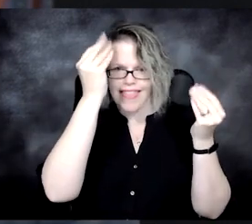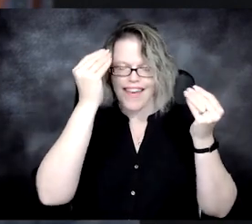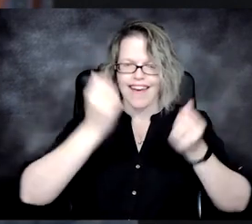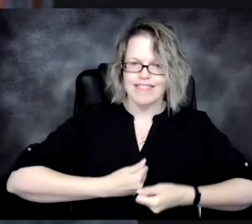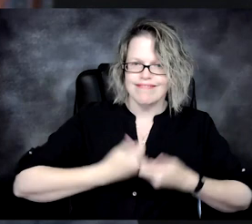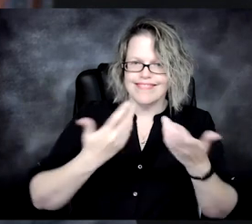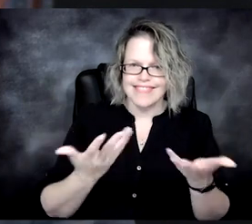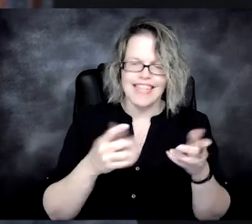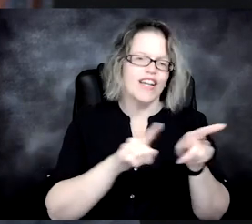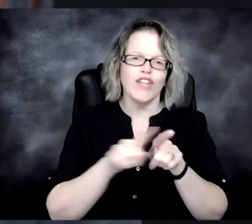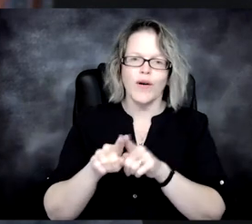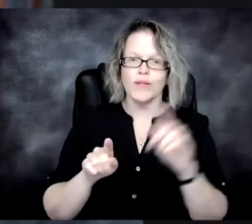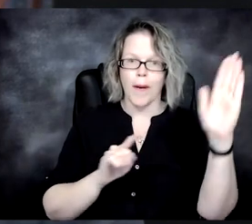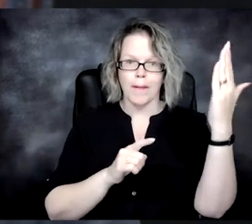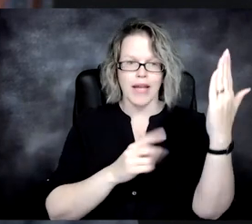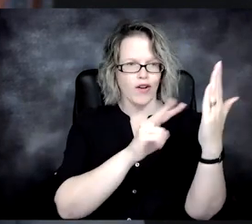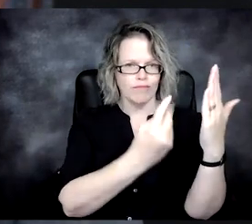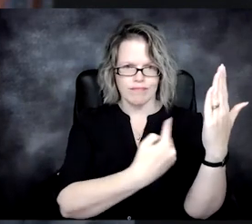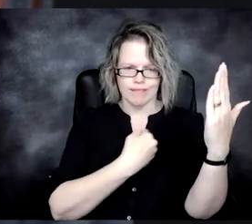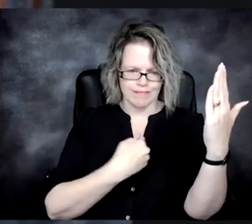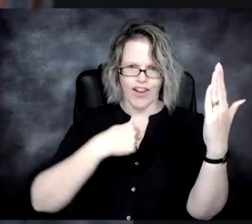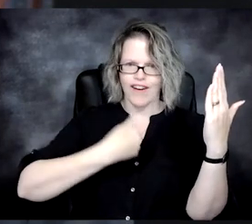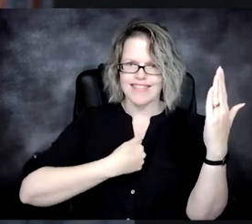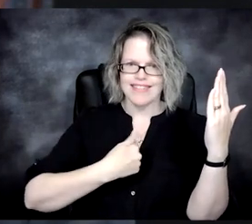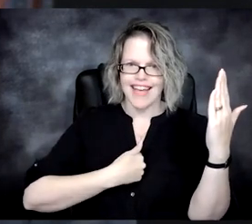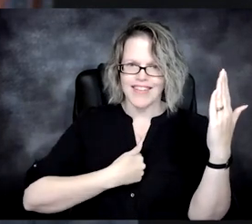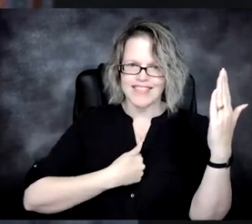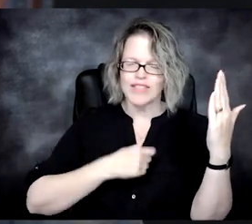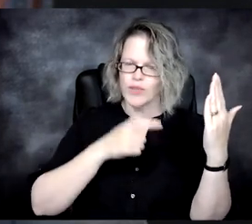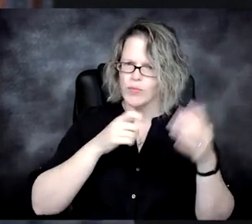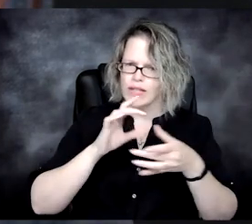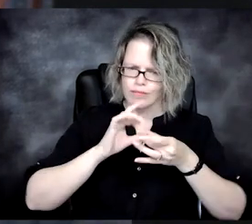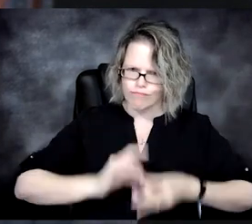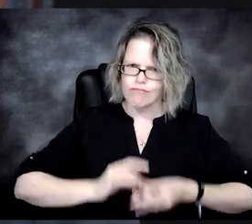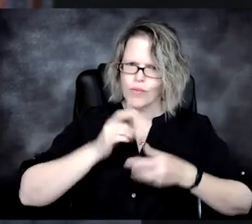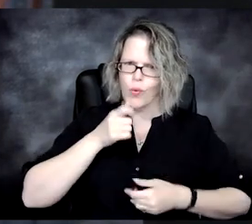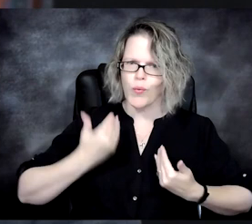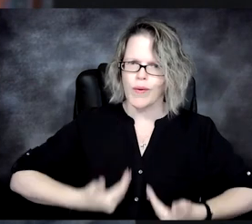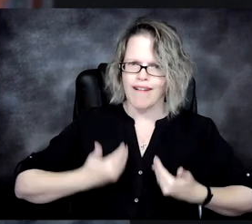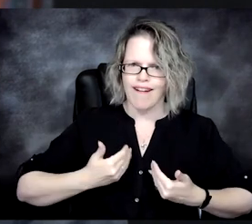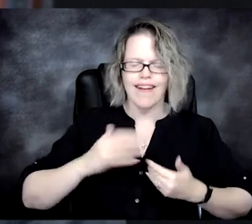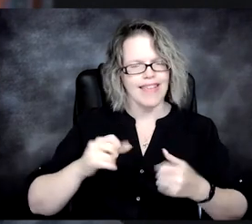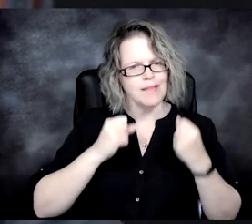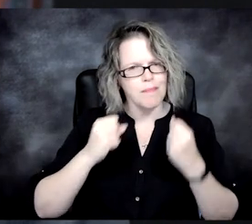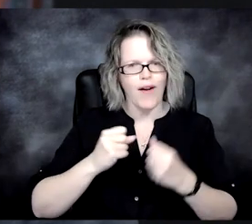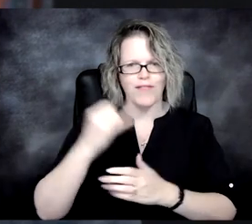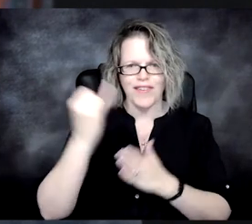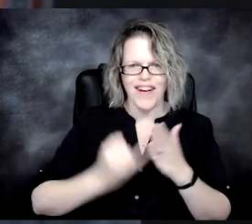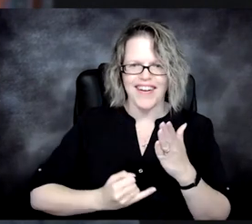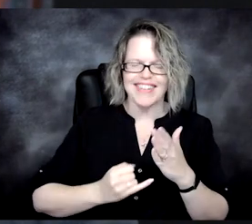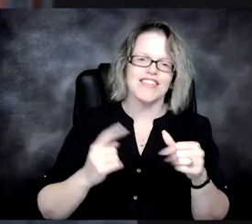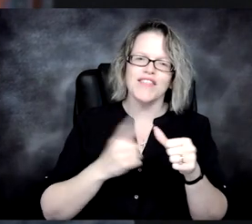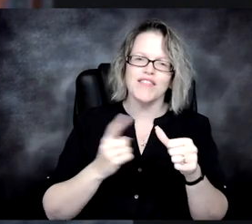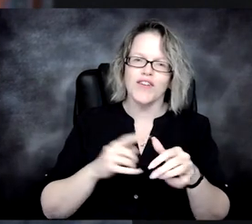it's also a mirror back on ourselves. It's the way we touch base with who we are. That's the power of art. We're gonna get started right away with